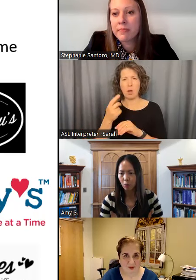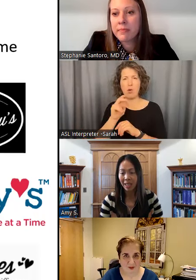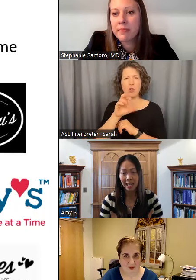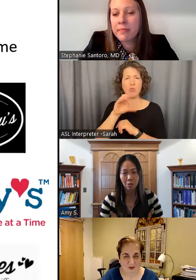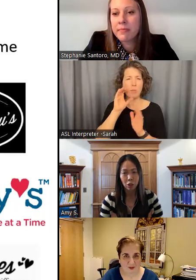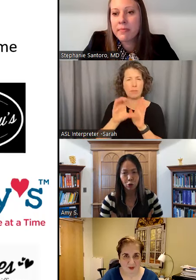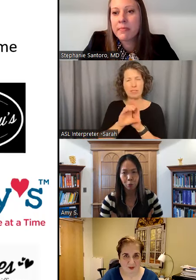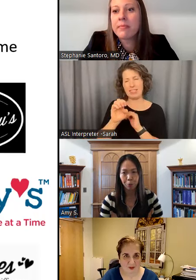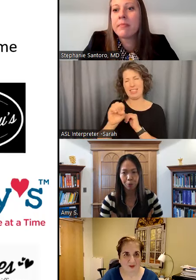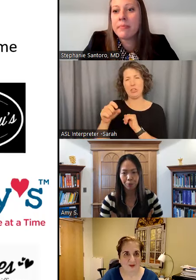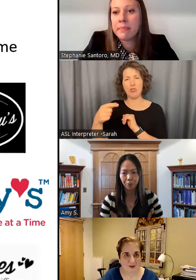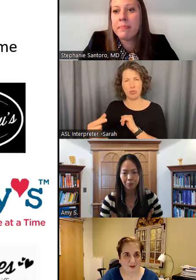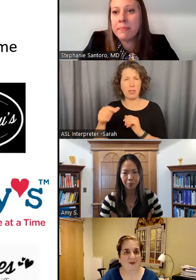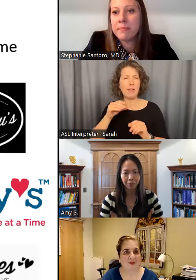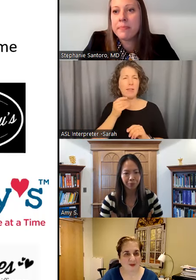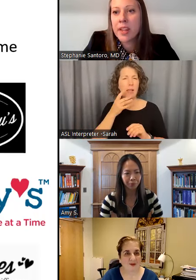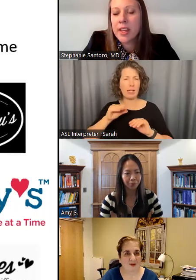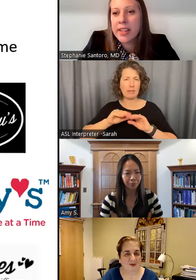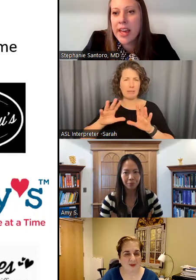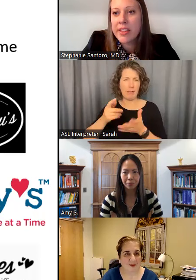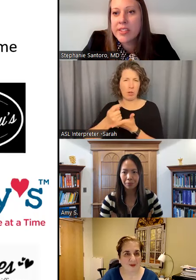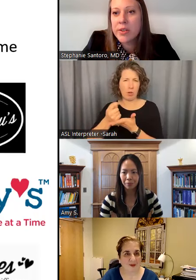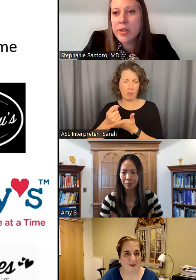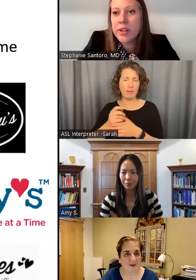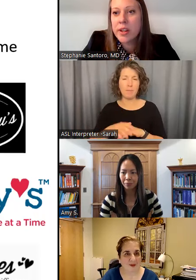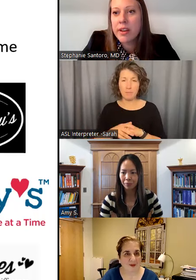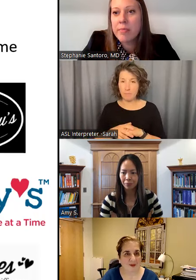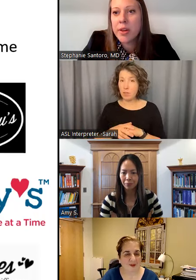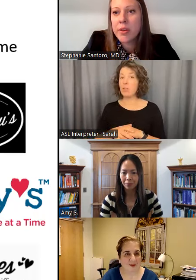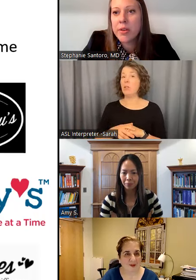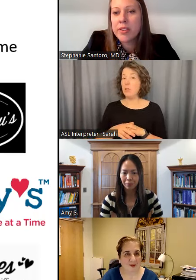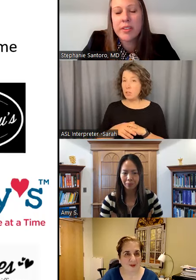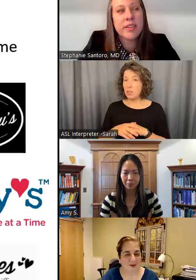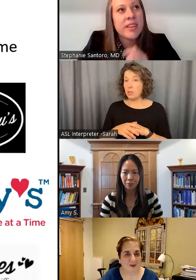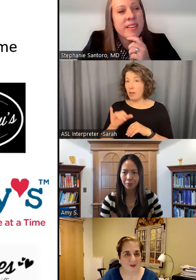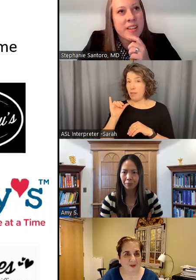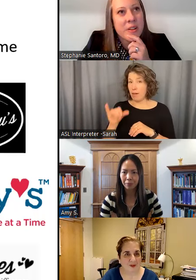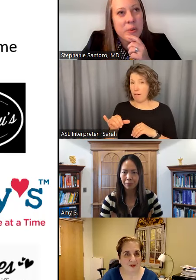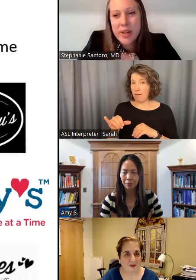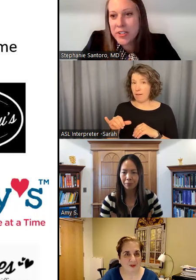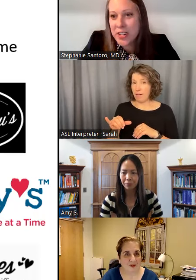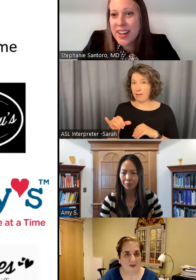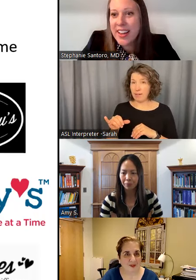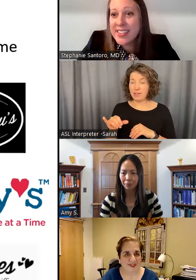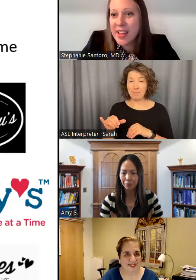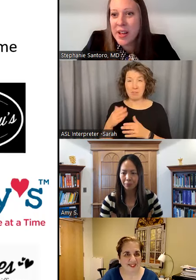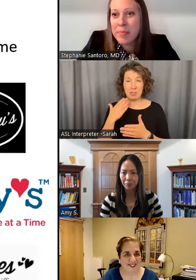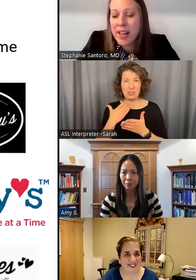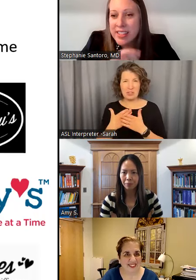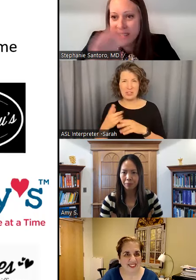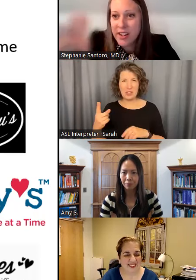light therapy in Down syndrome. Yeah, that's a good question.